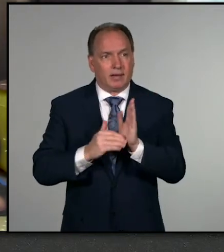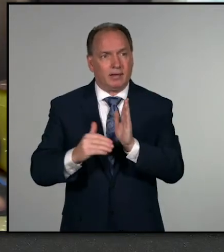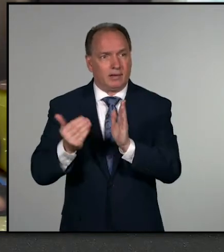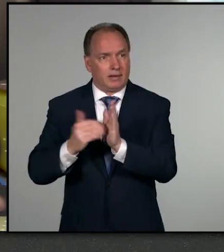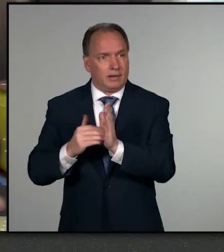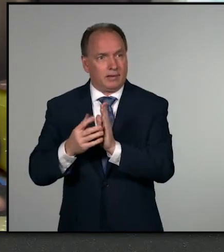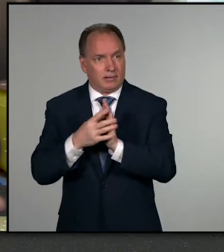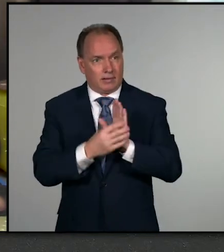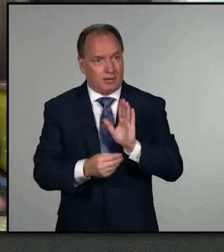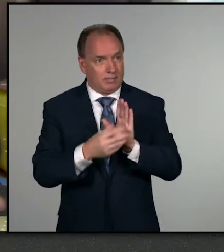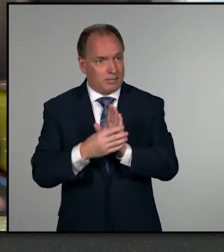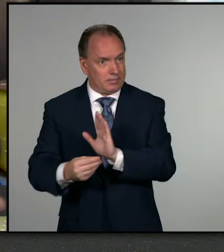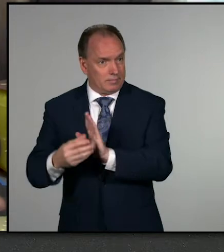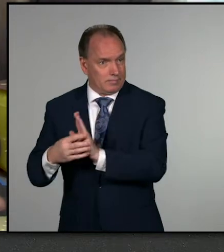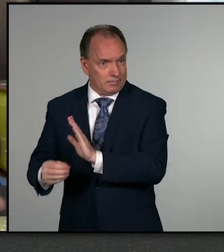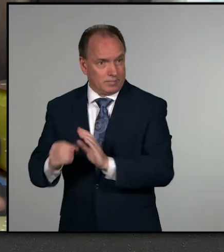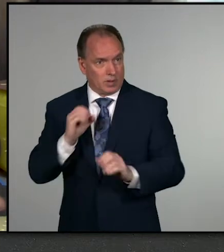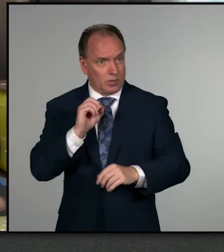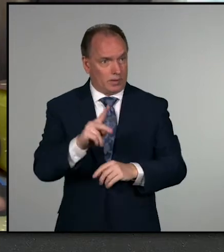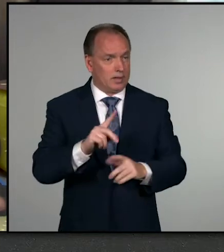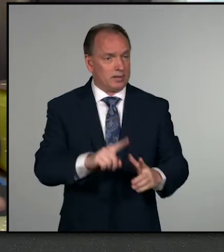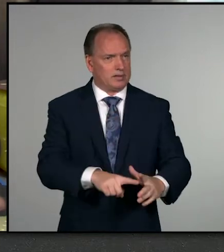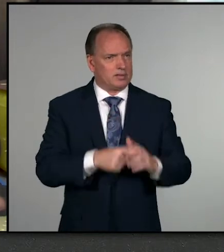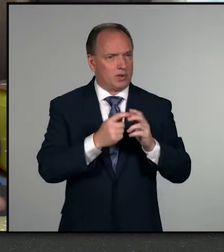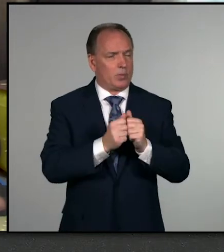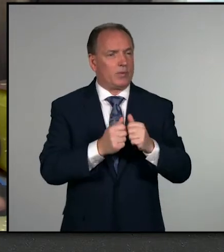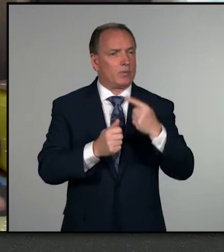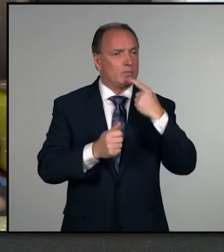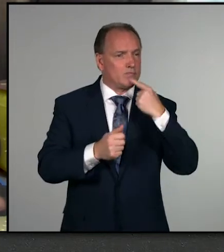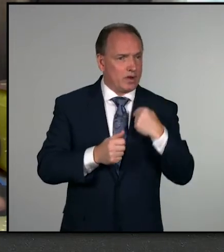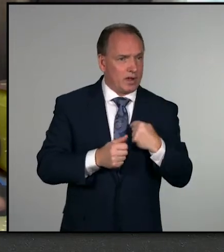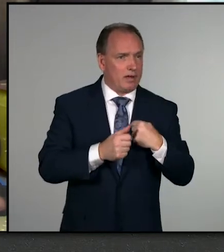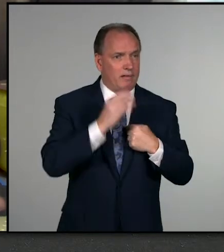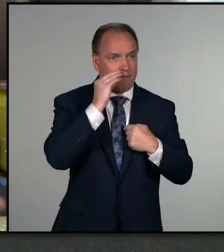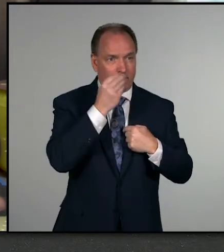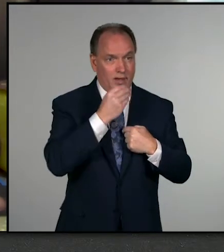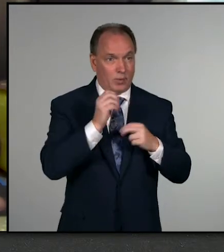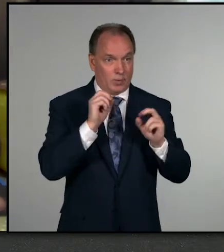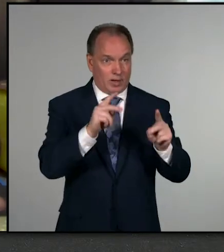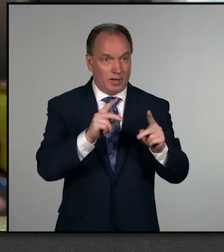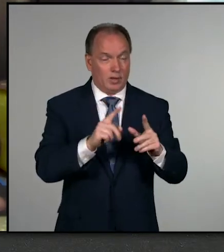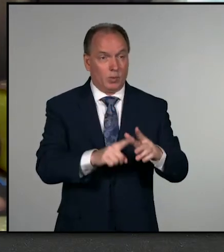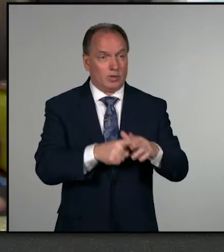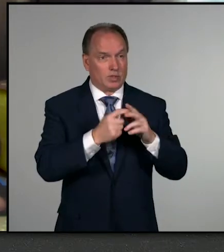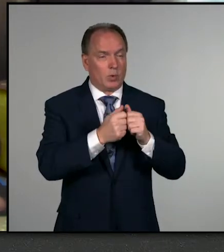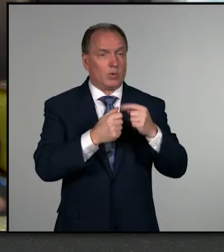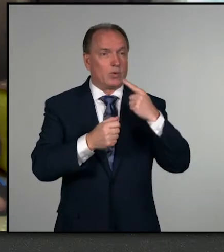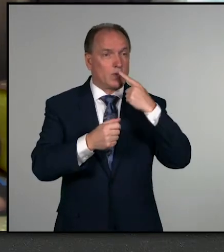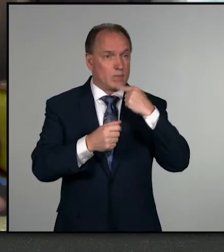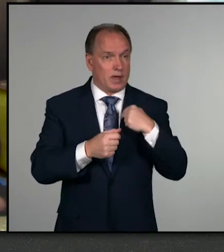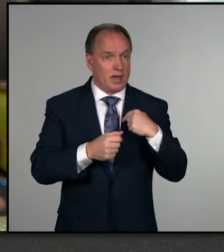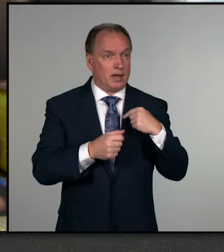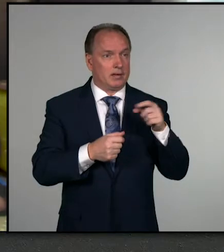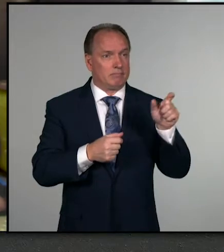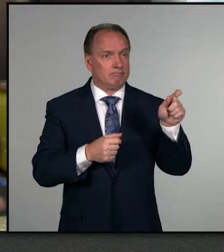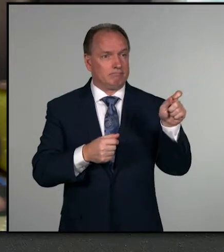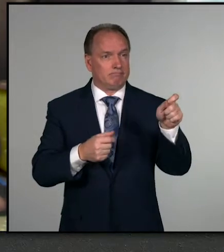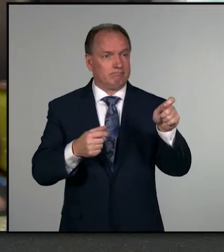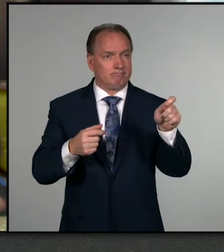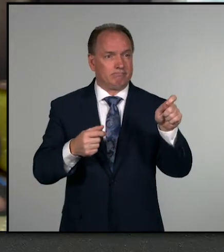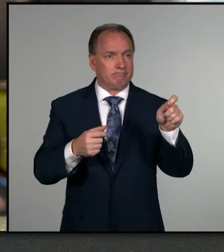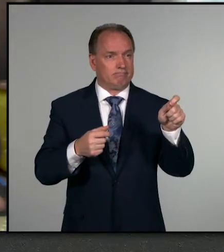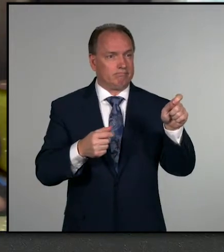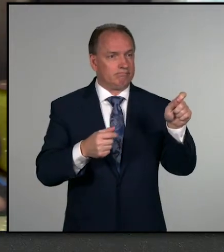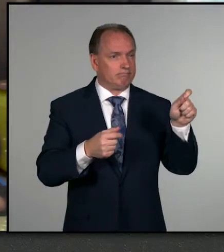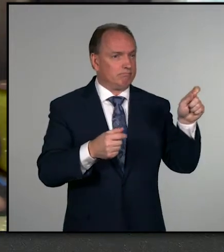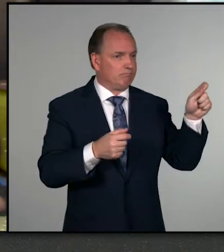over. How about we start with the red flower? So we'll start with this red flower and we'll